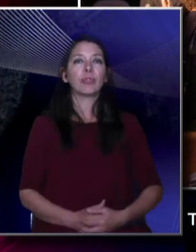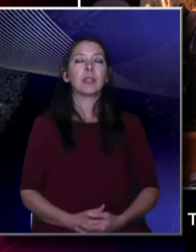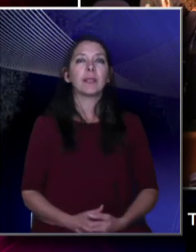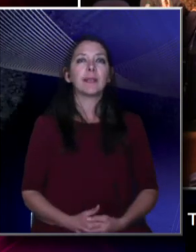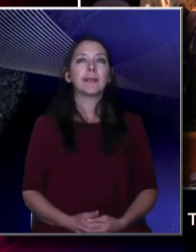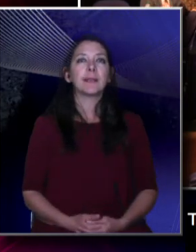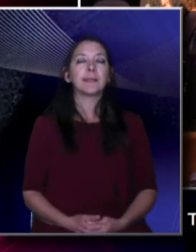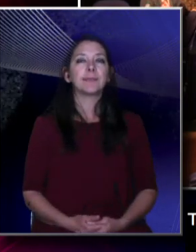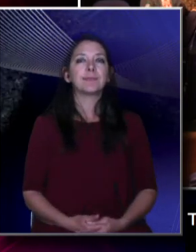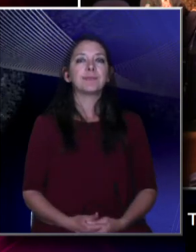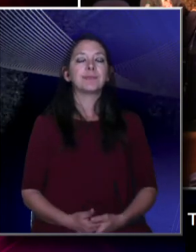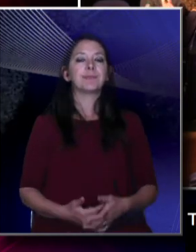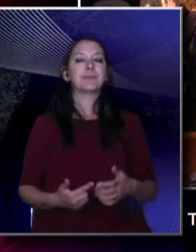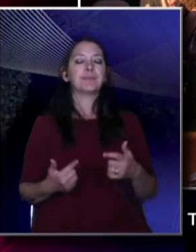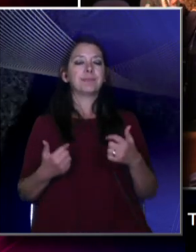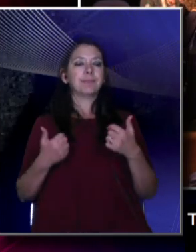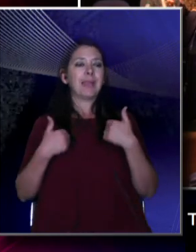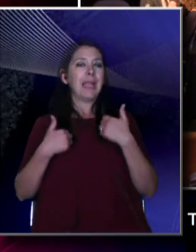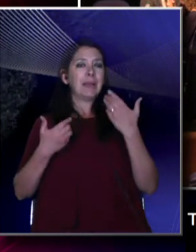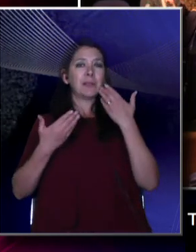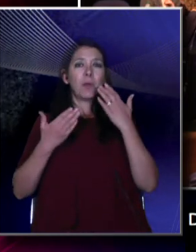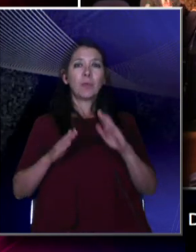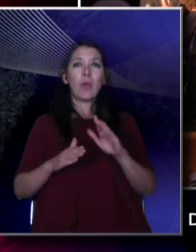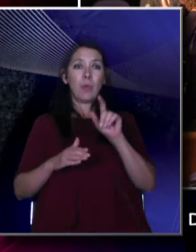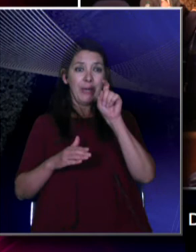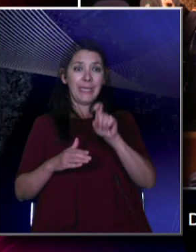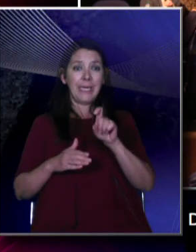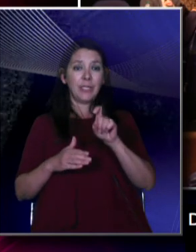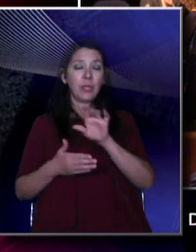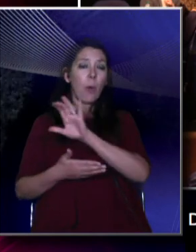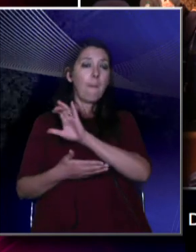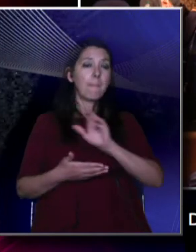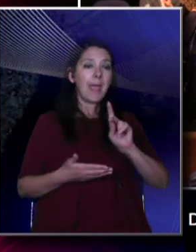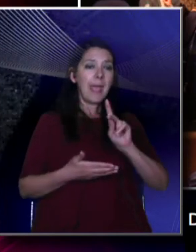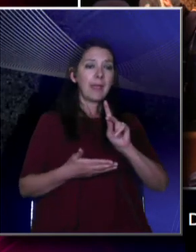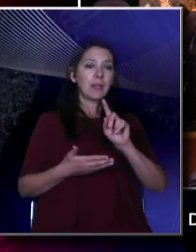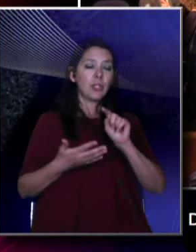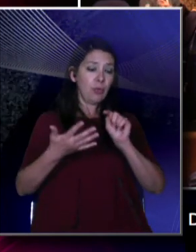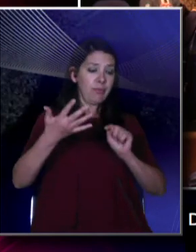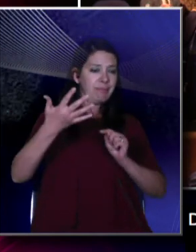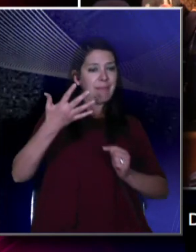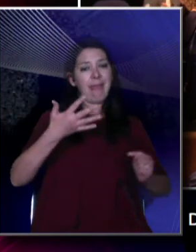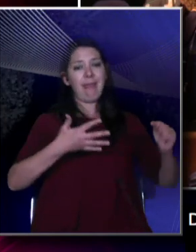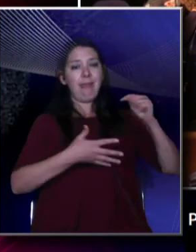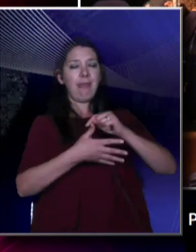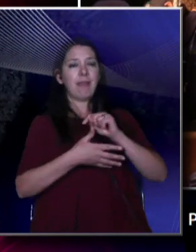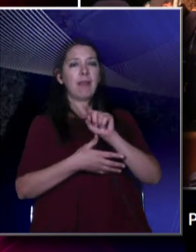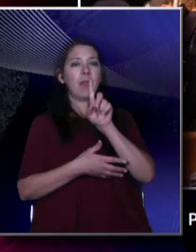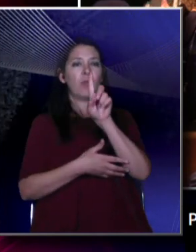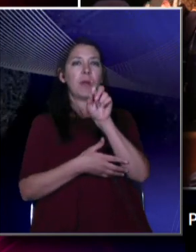Now, I don't know if I need to come back to item 1.04, call to the public, or not.